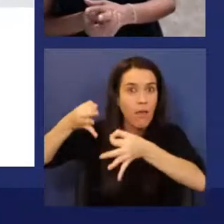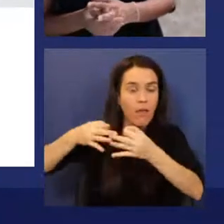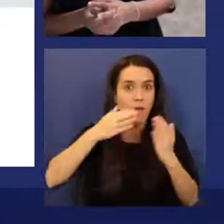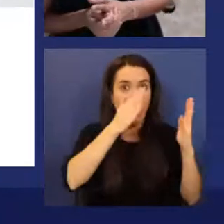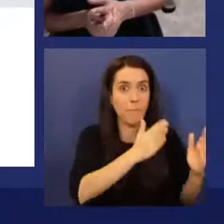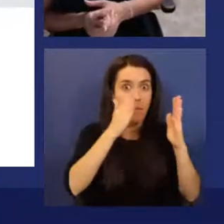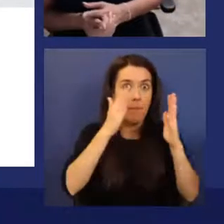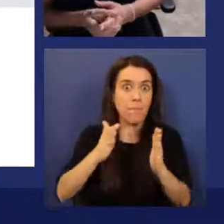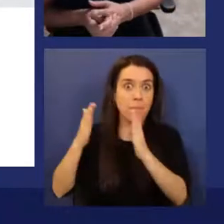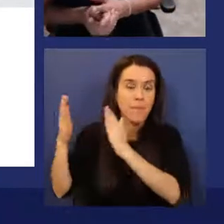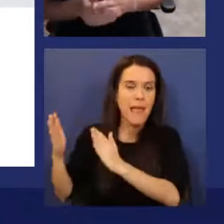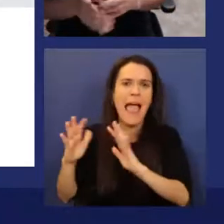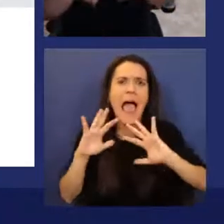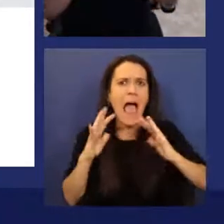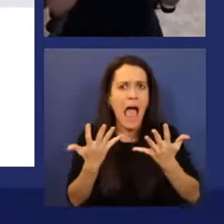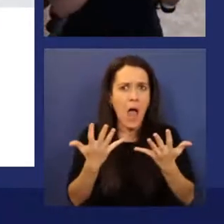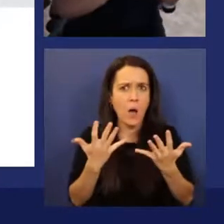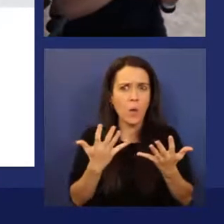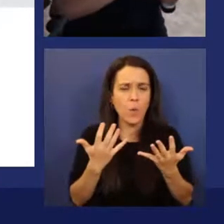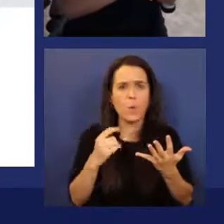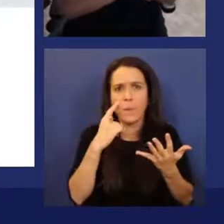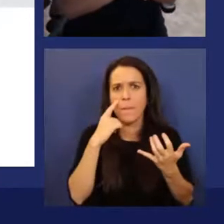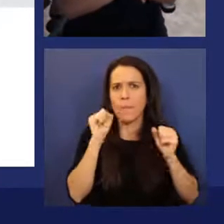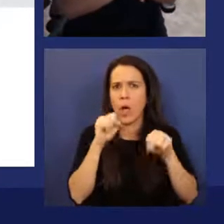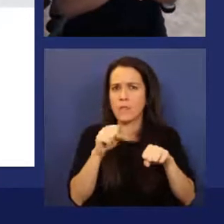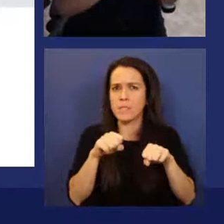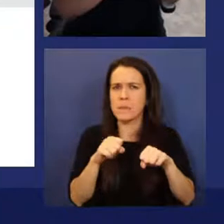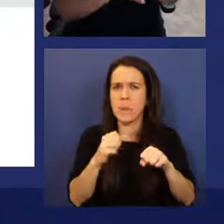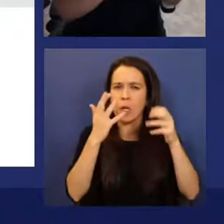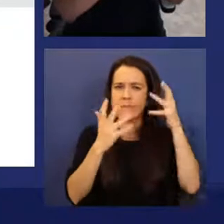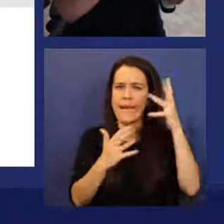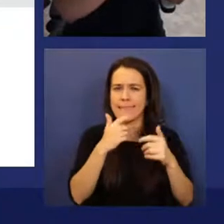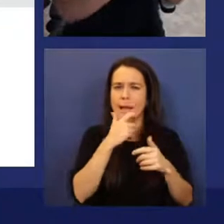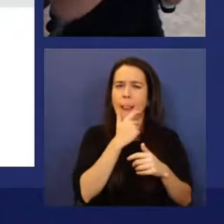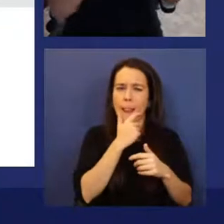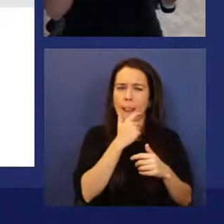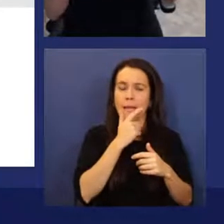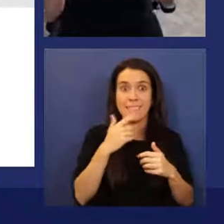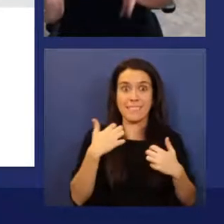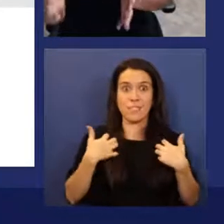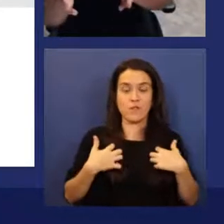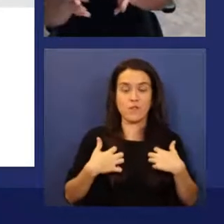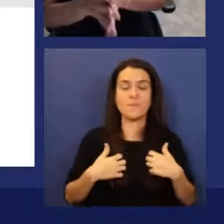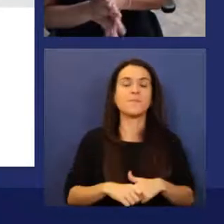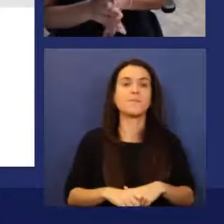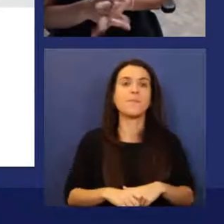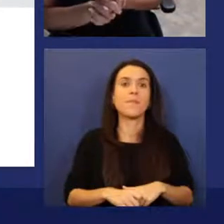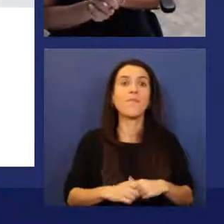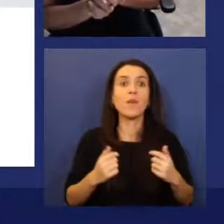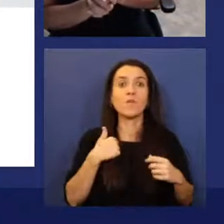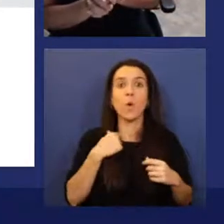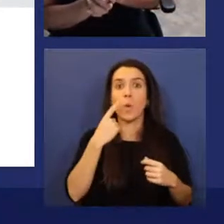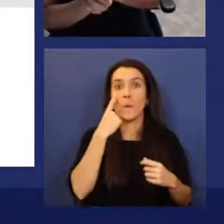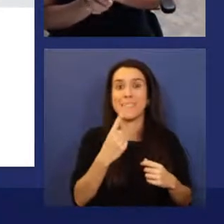of the possible? So that is on one side. And if we look at the